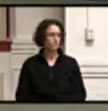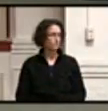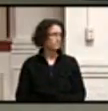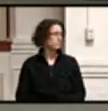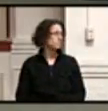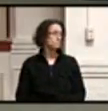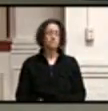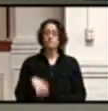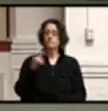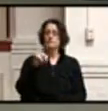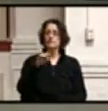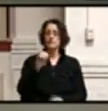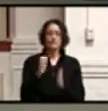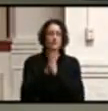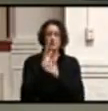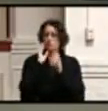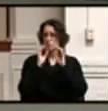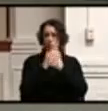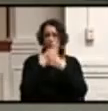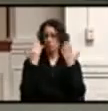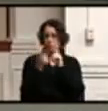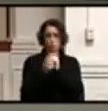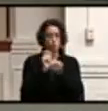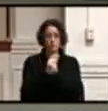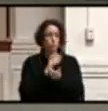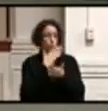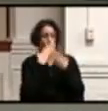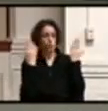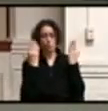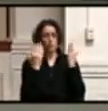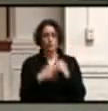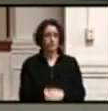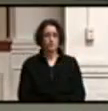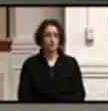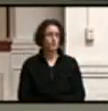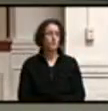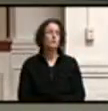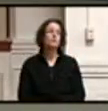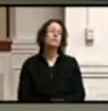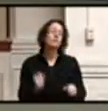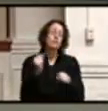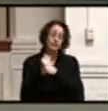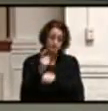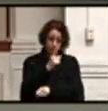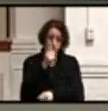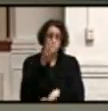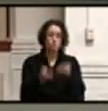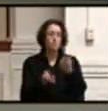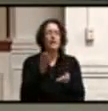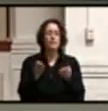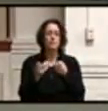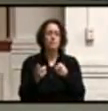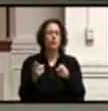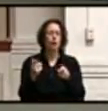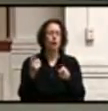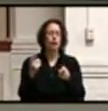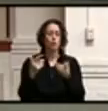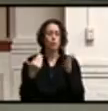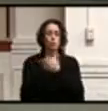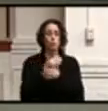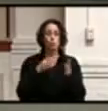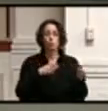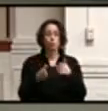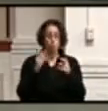There's no changes? There's no changes at all this year. There might be in the coming year, but we can add on those roadways at any